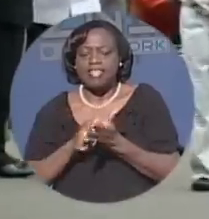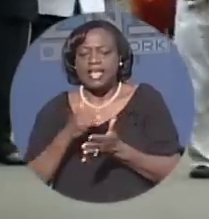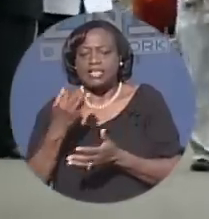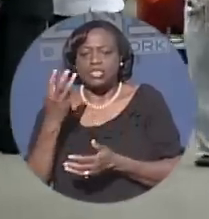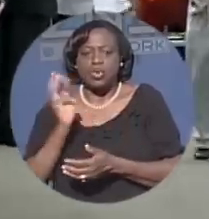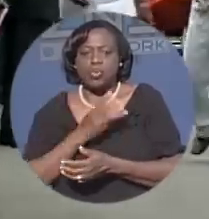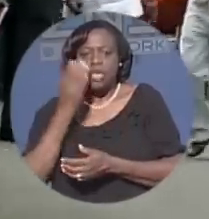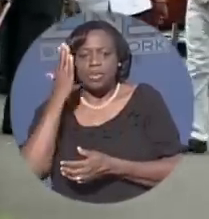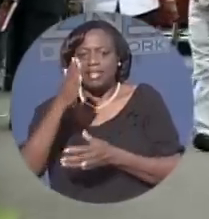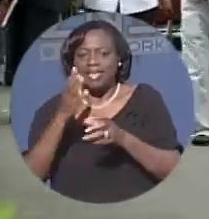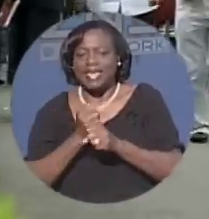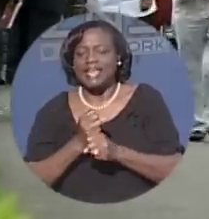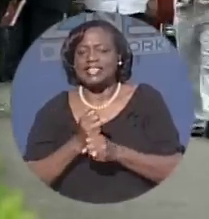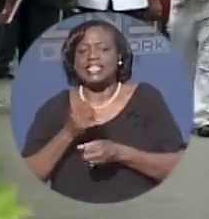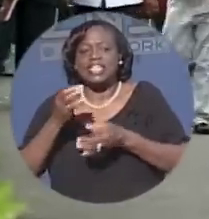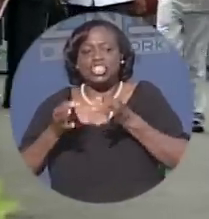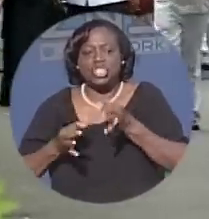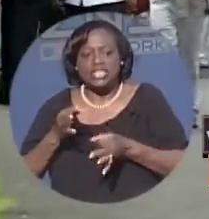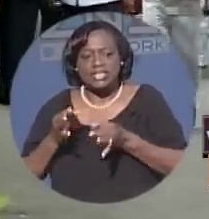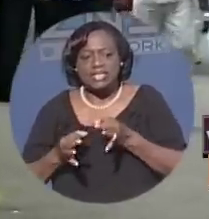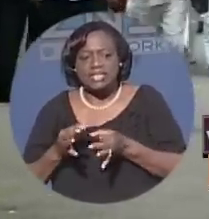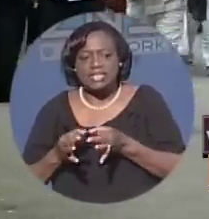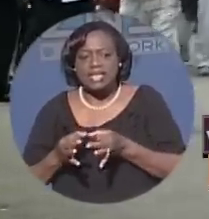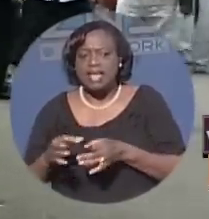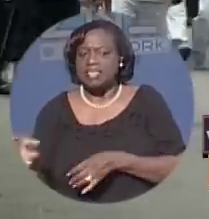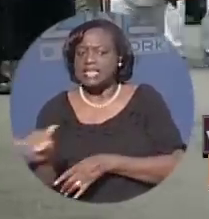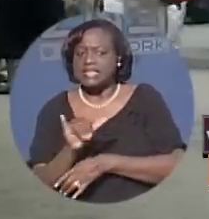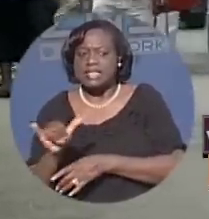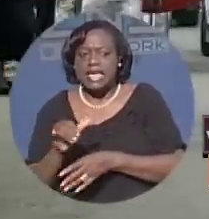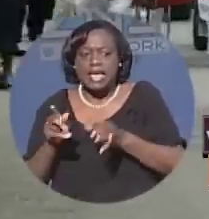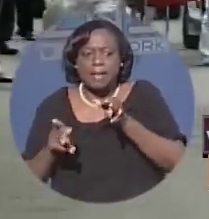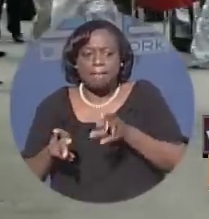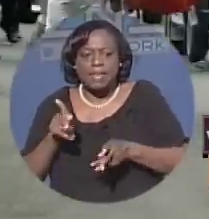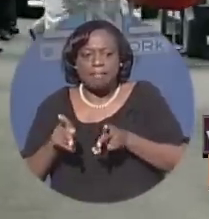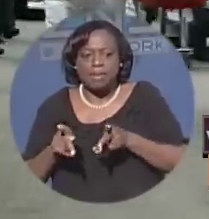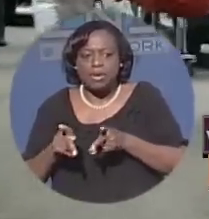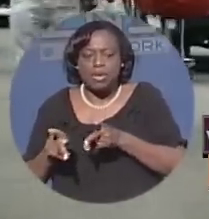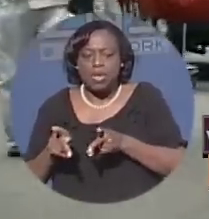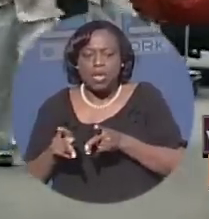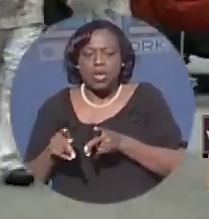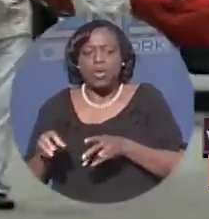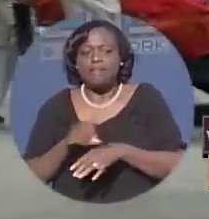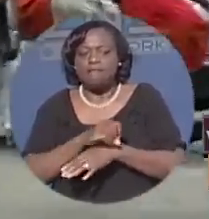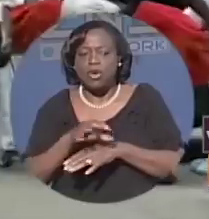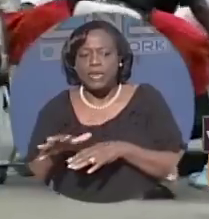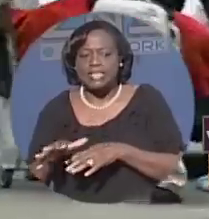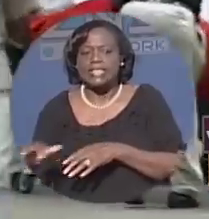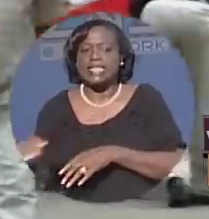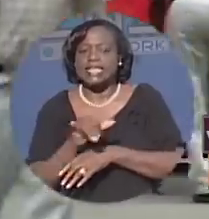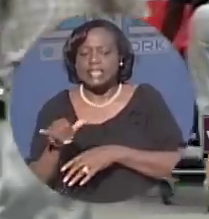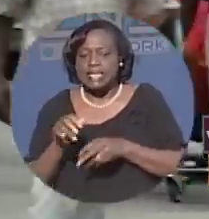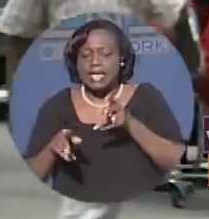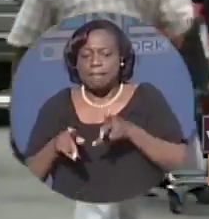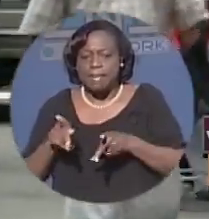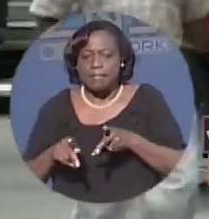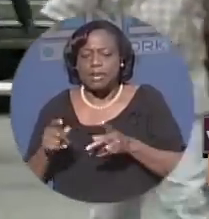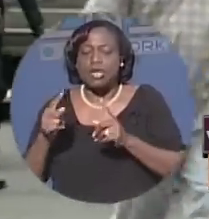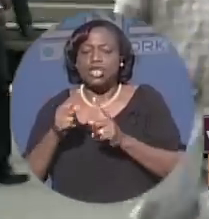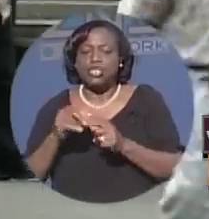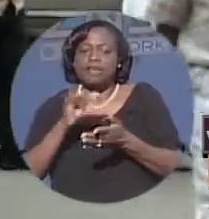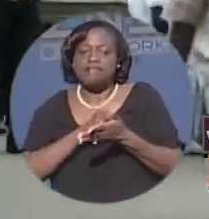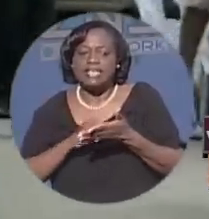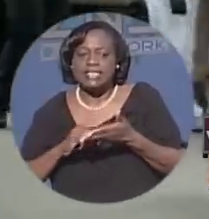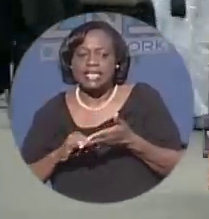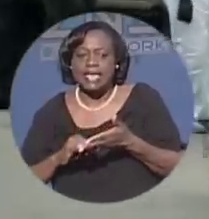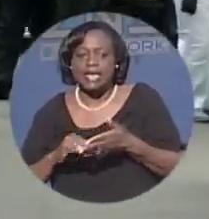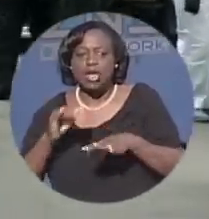cannot use the same corrupt people, the same people that influence the same people to do an investigation on